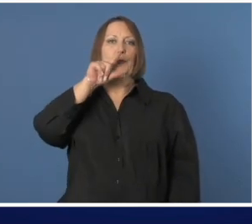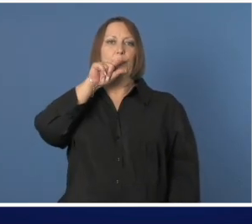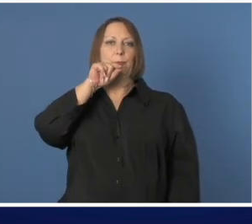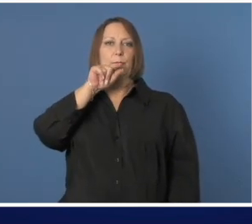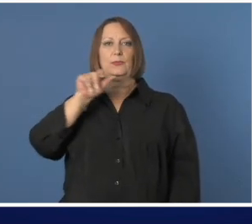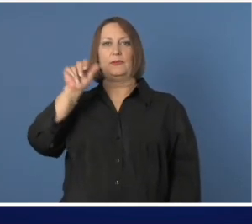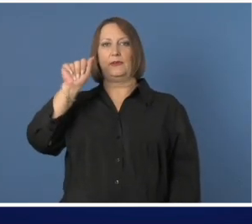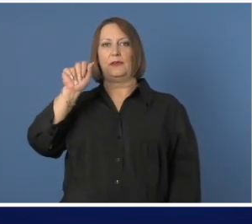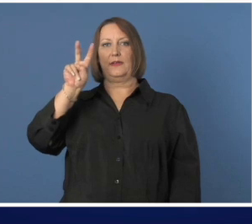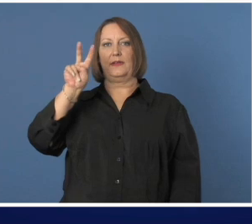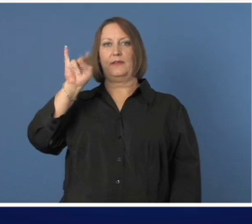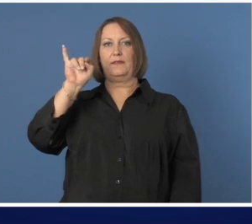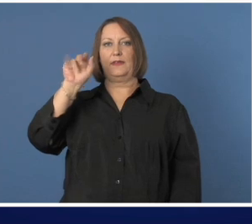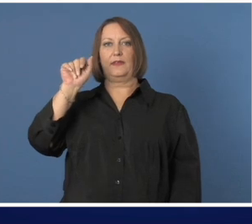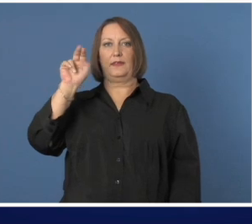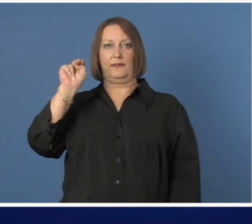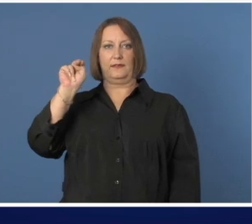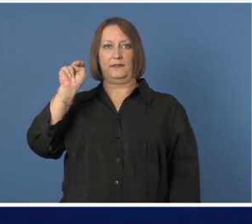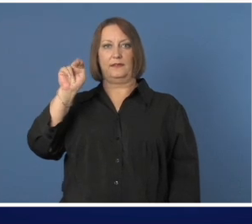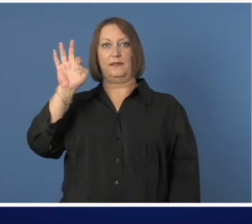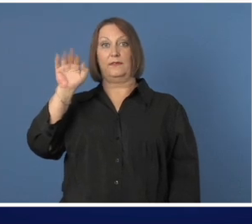H2N1 H2N1